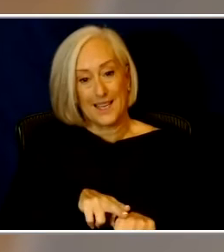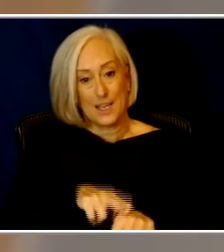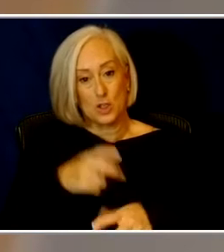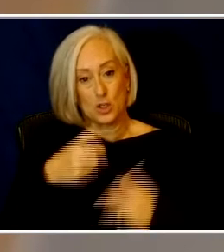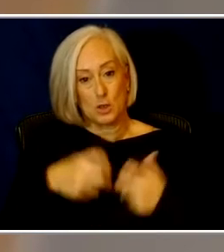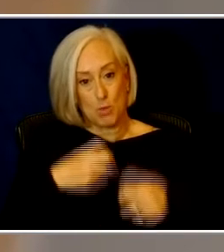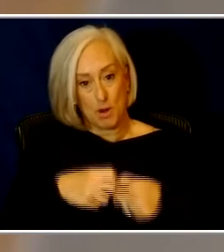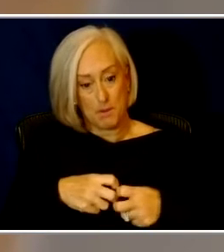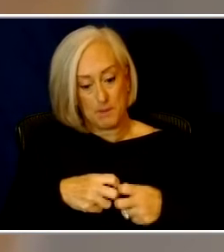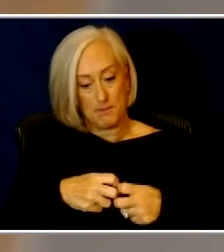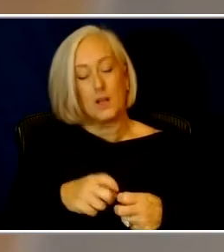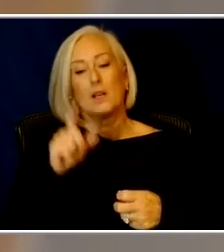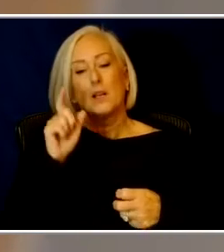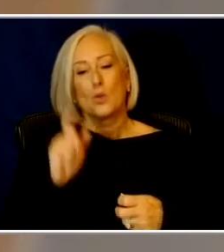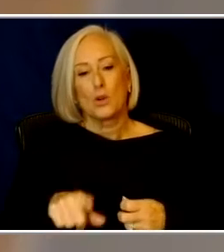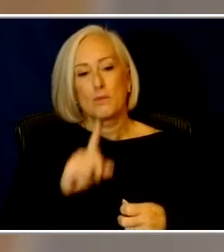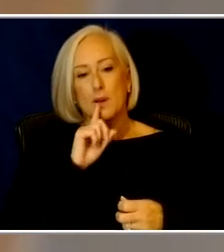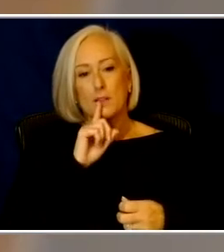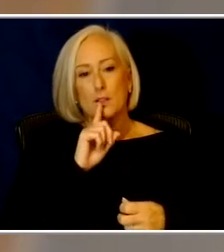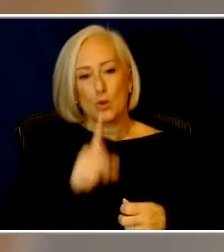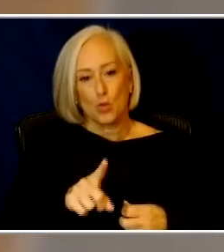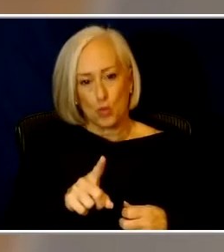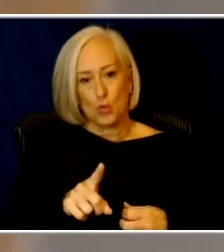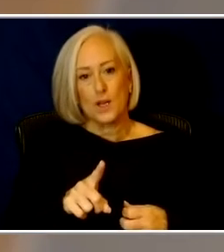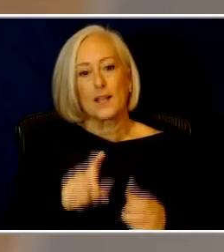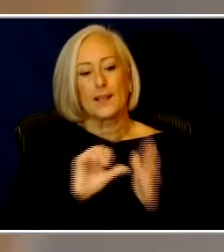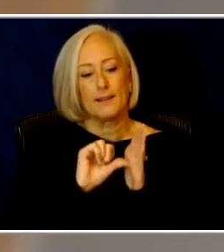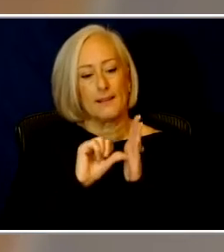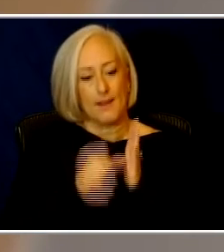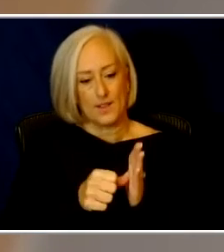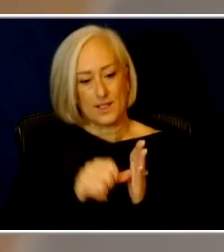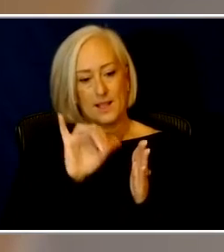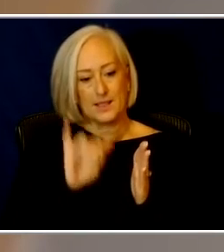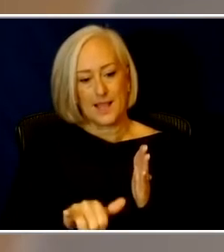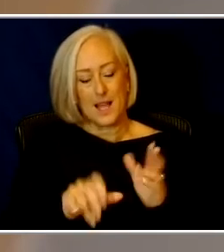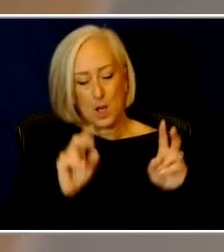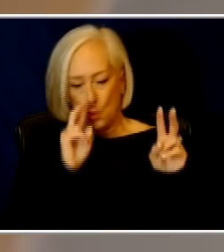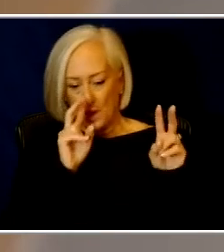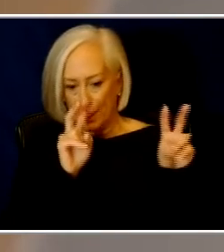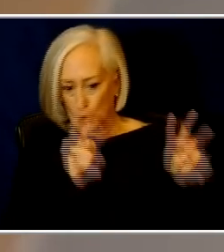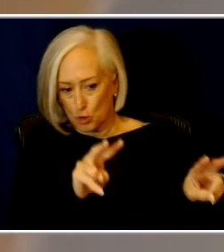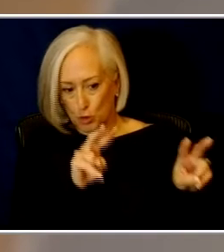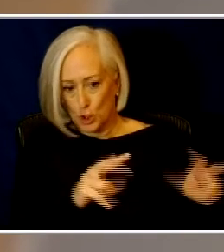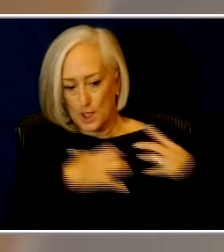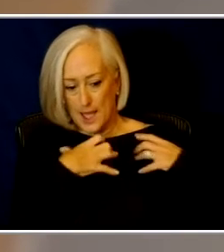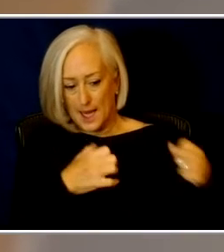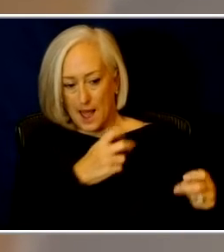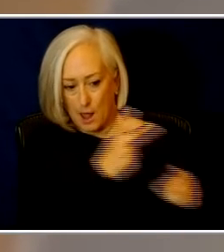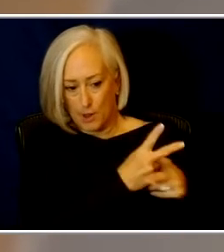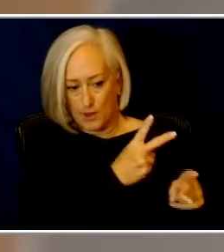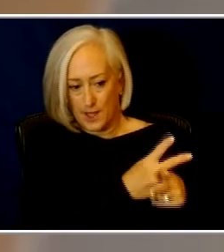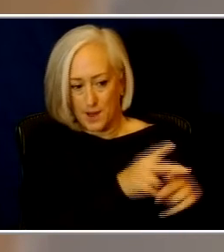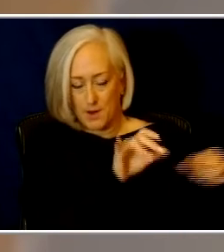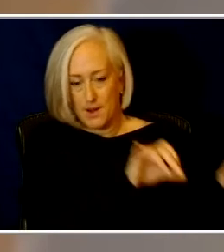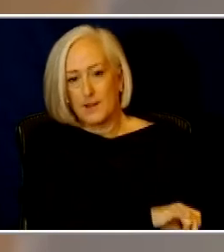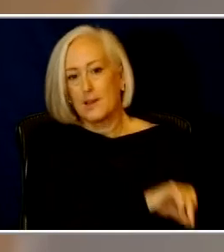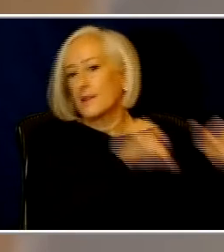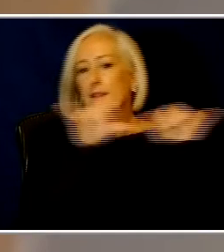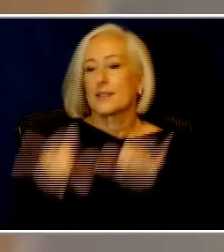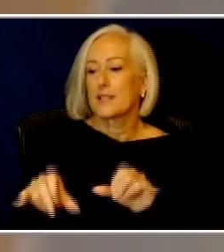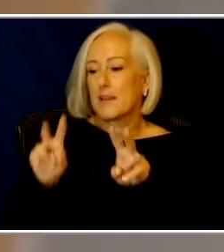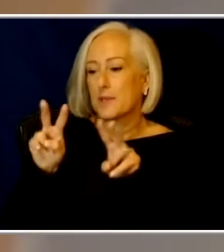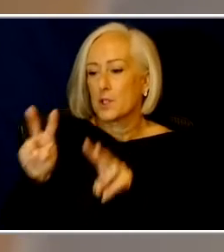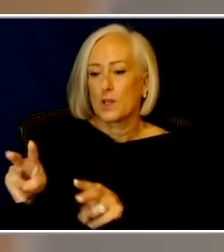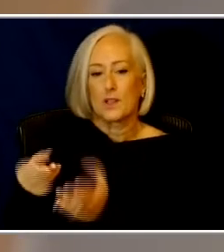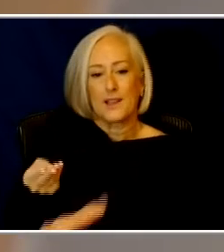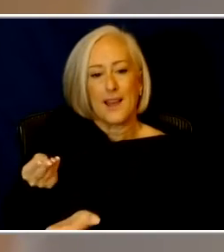the understanding at a national level that we have to look at healthcare the same way that we look at finance, the same